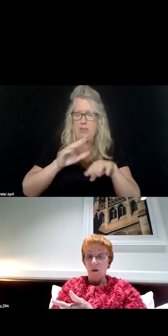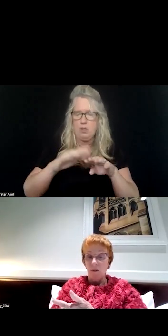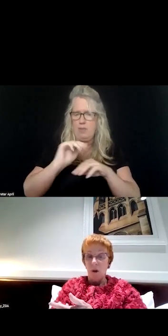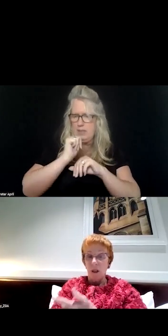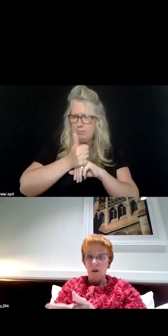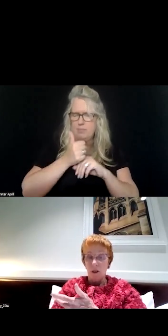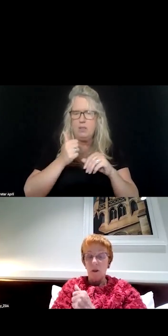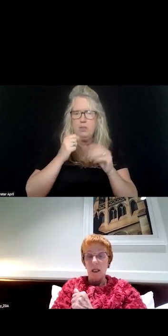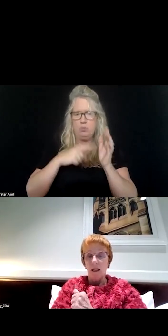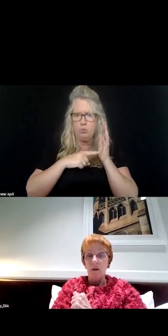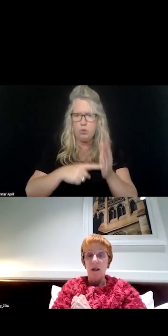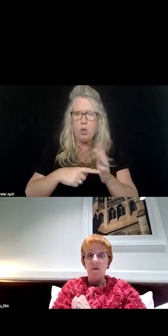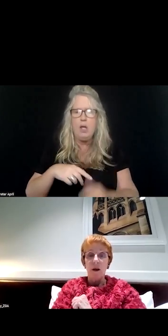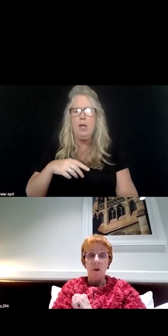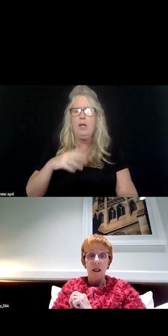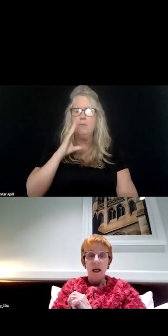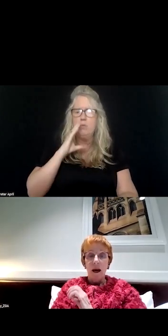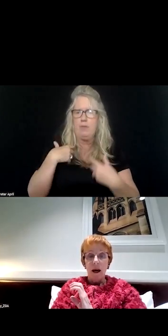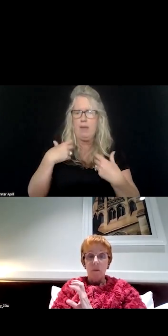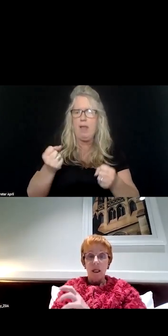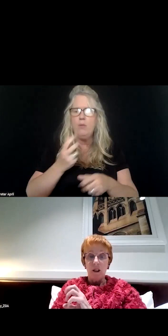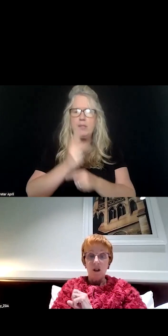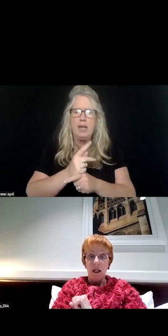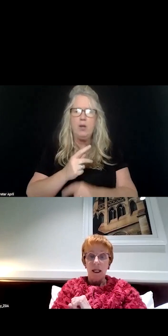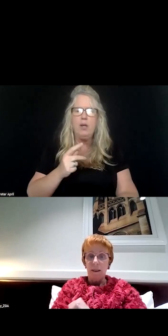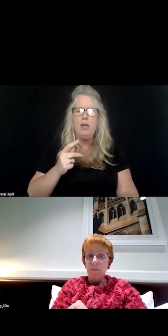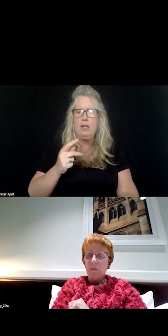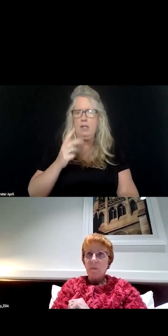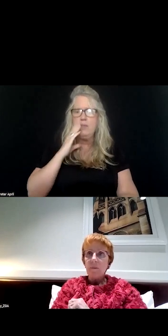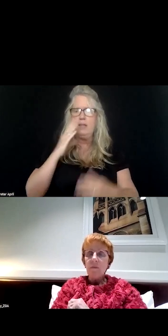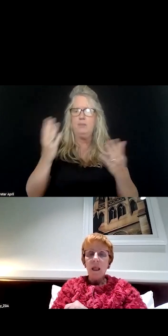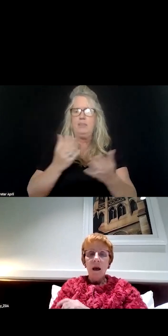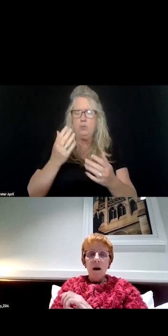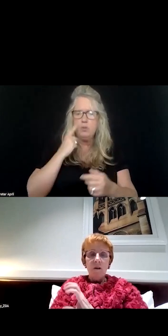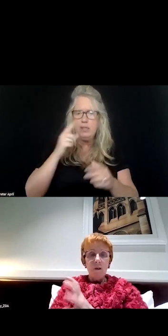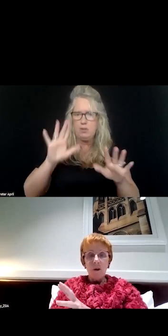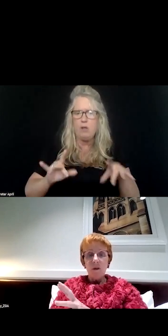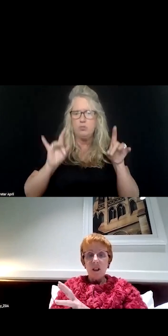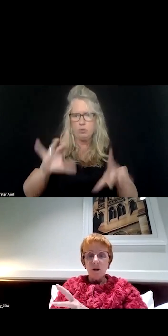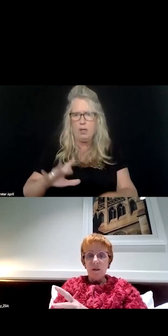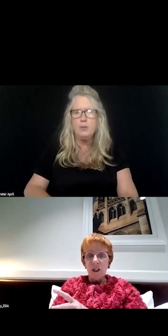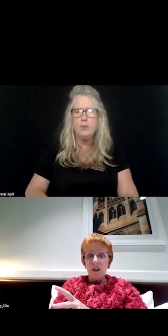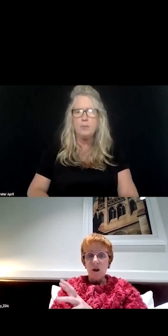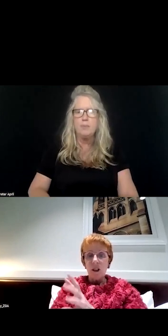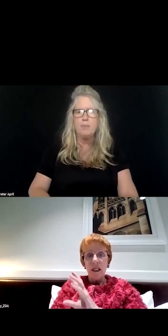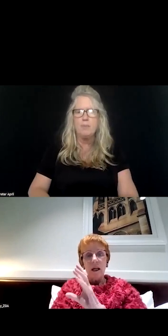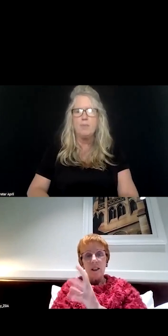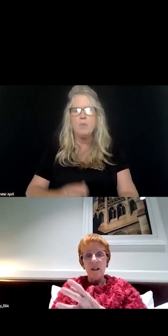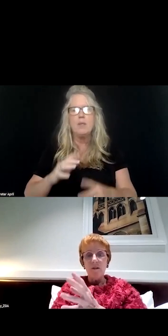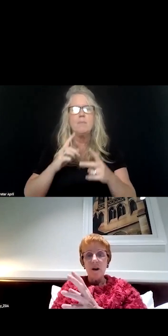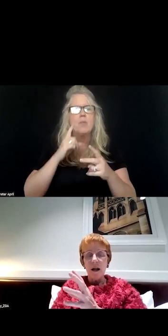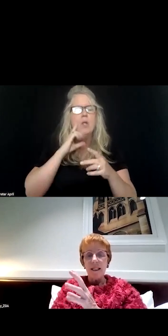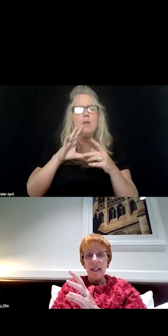Zero framework, Zero Suicide Healthcare framework in Australia. For a restorative just culture,